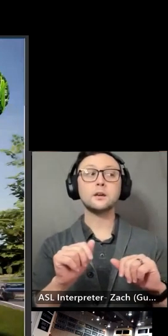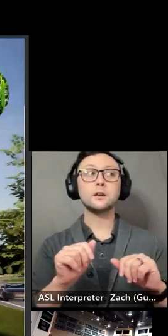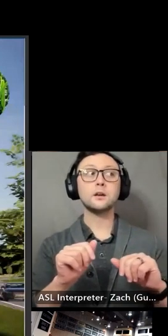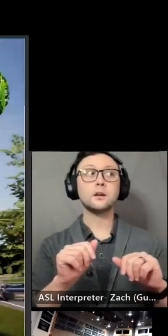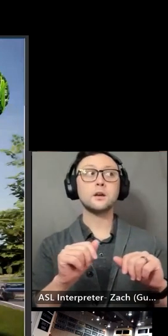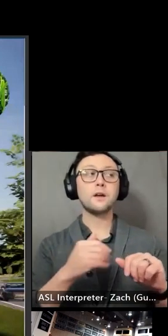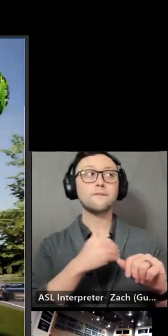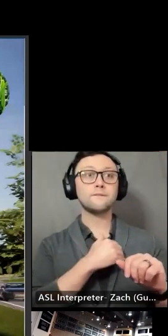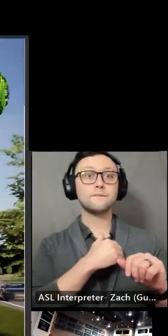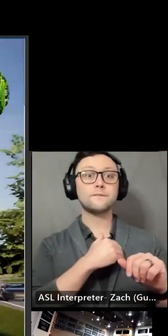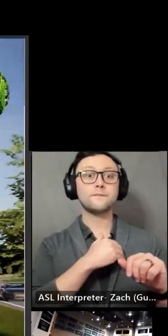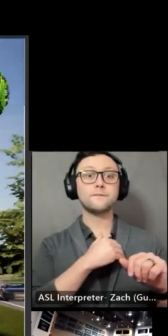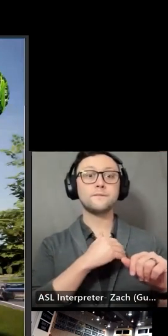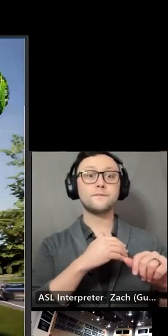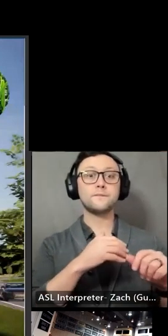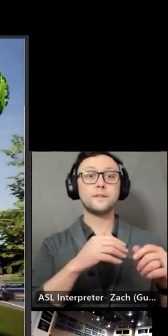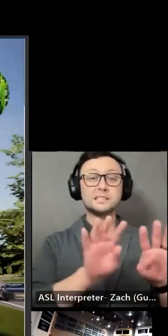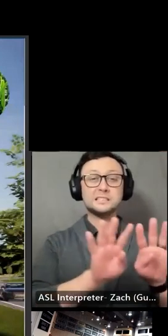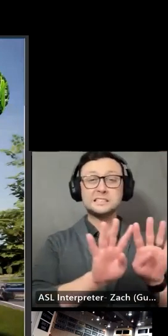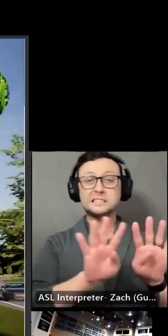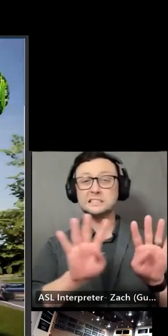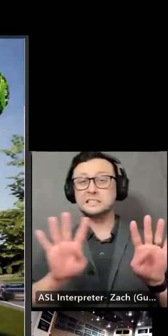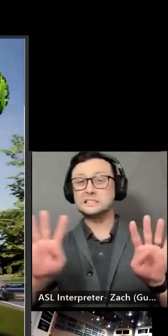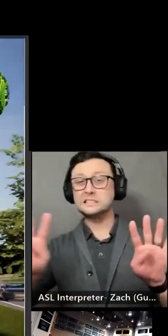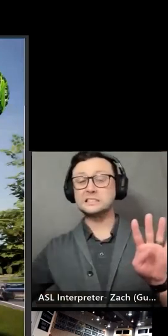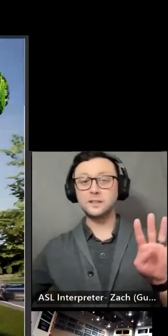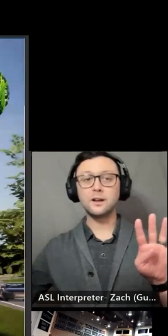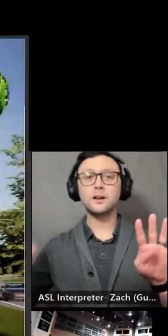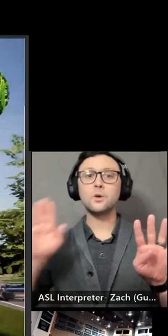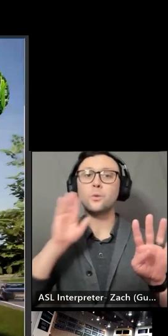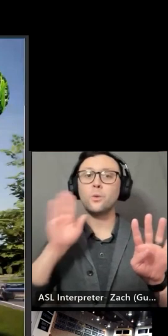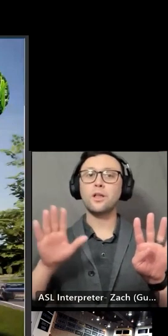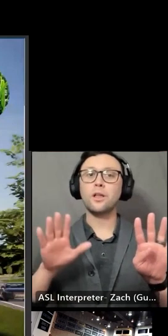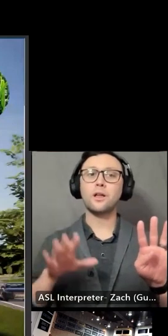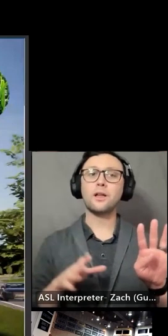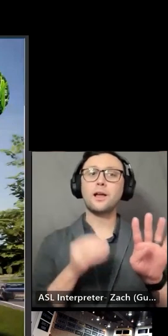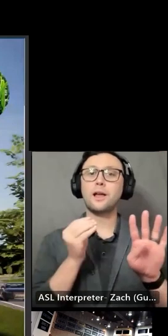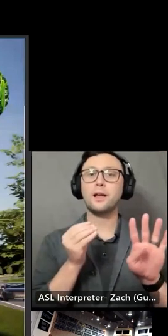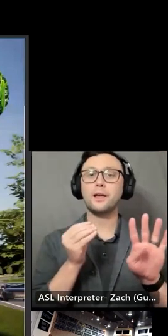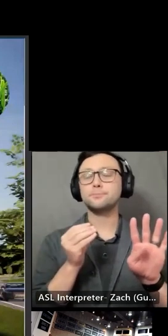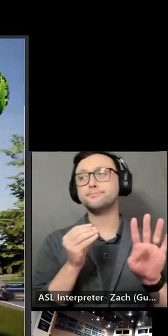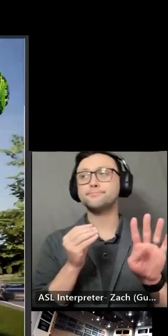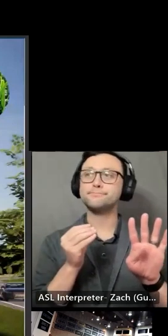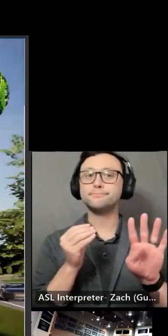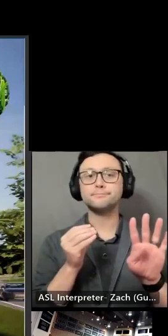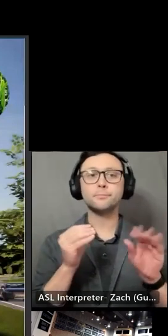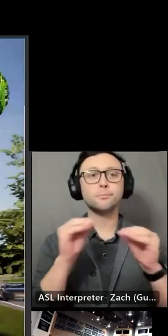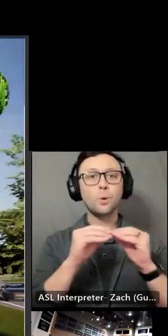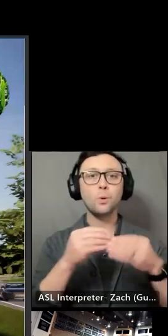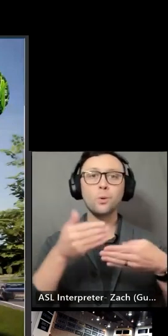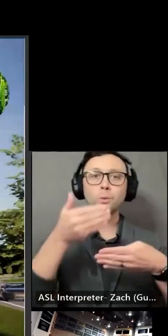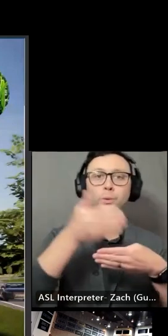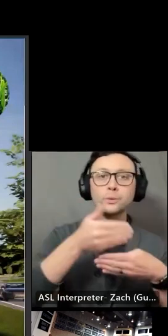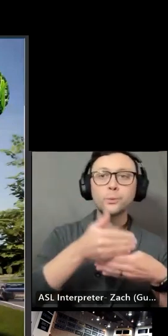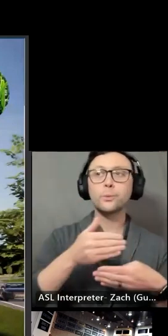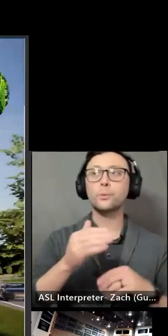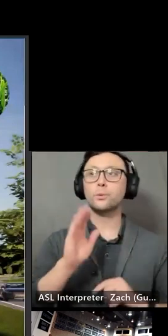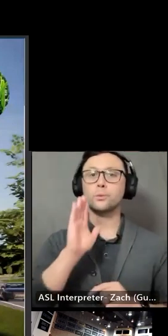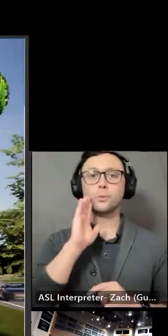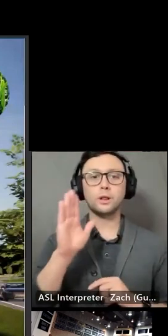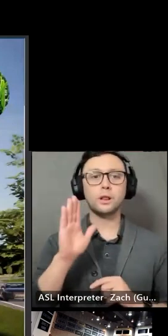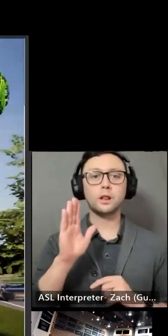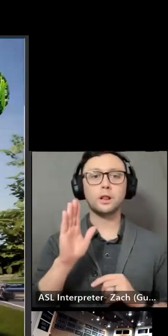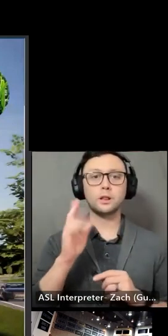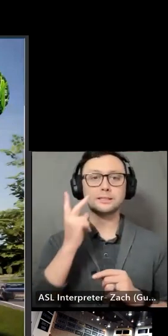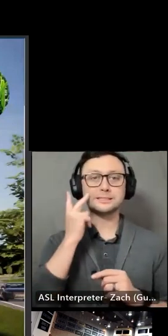large expanse of the building by having a bit more opportunities for windows, and then also this